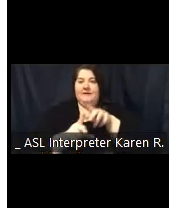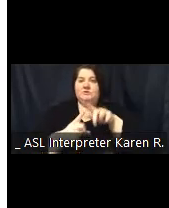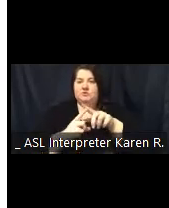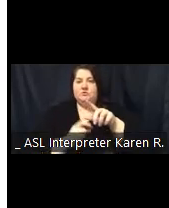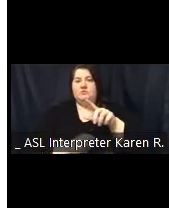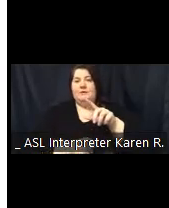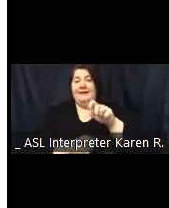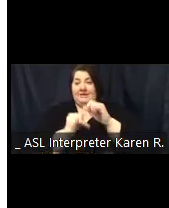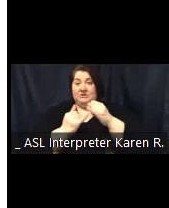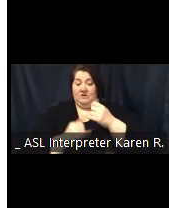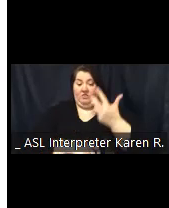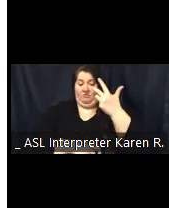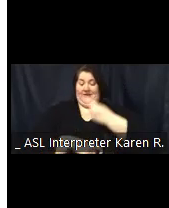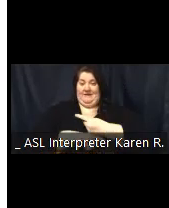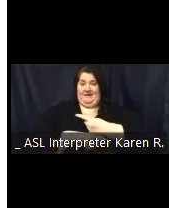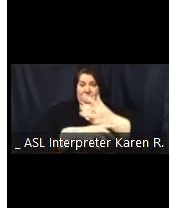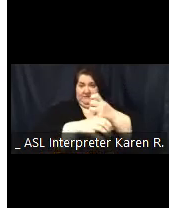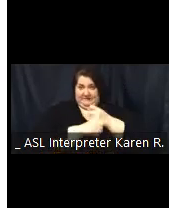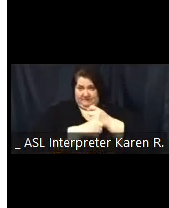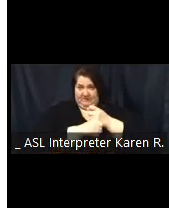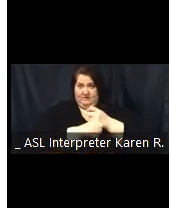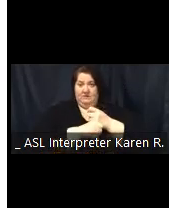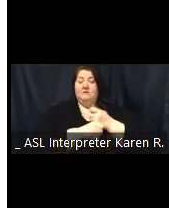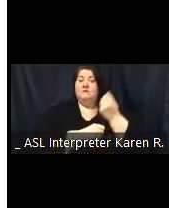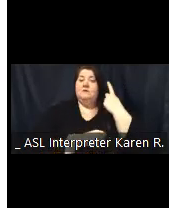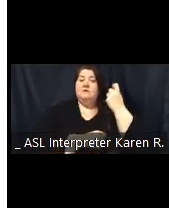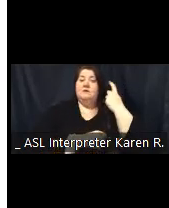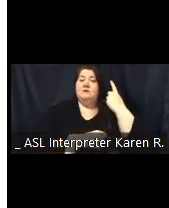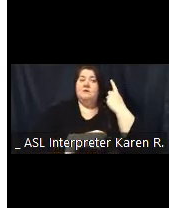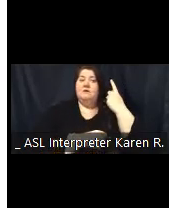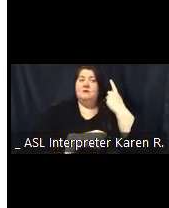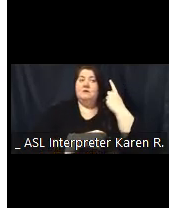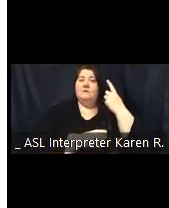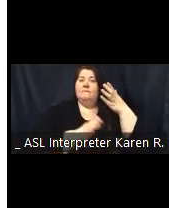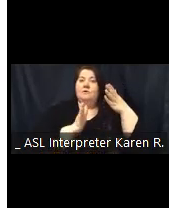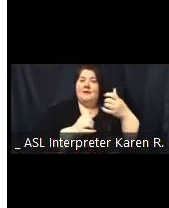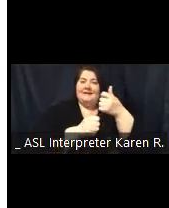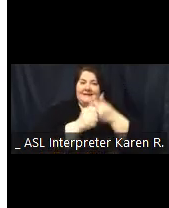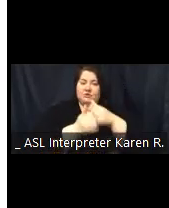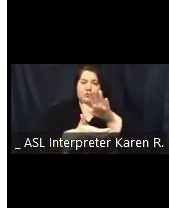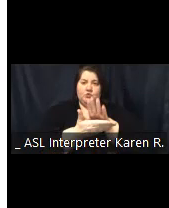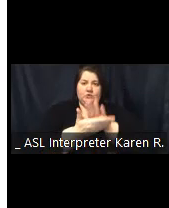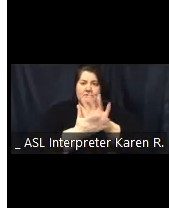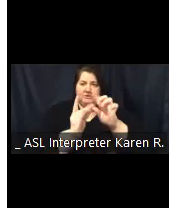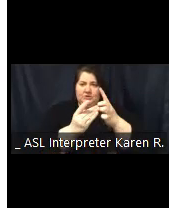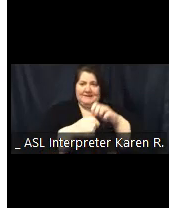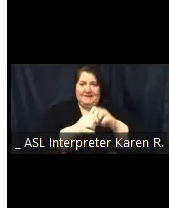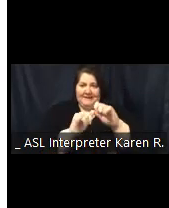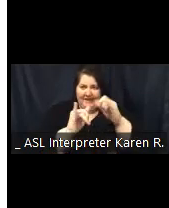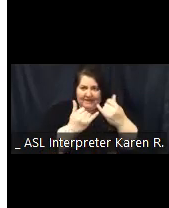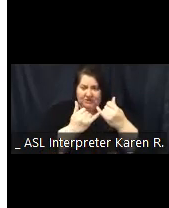of receiving it. And the proportion method is based on each school district and an agency serves and how